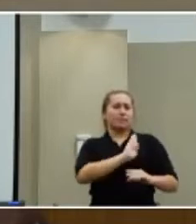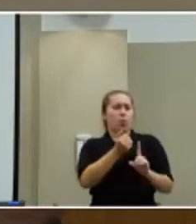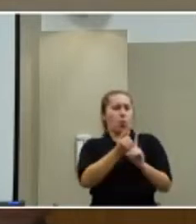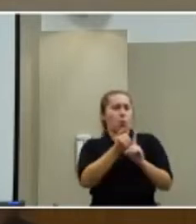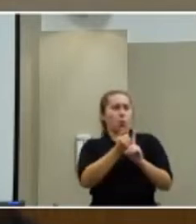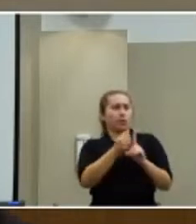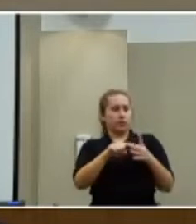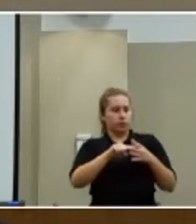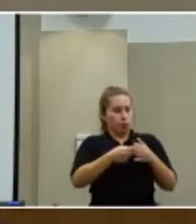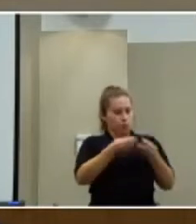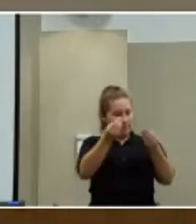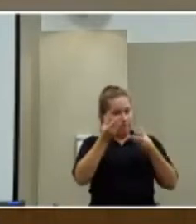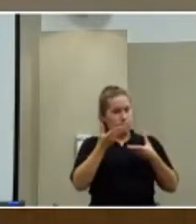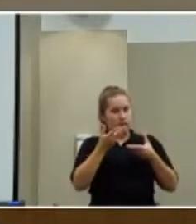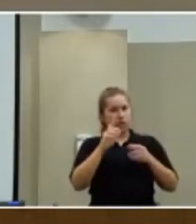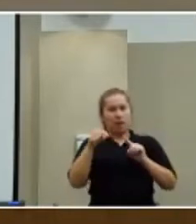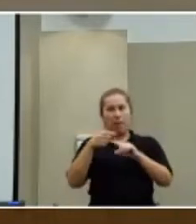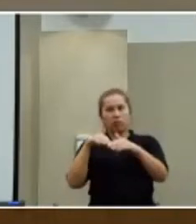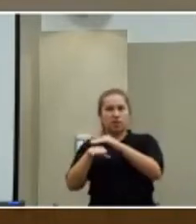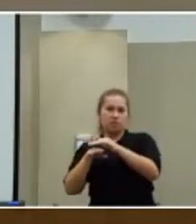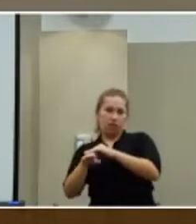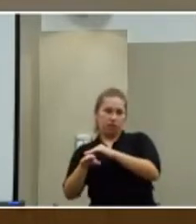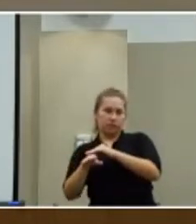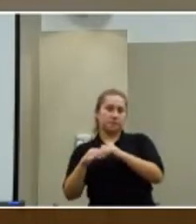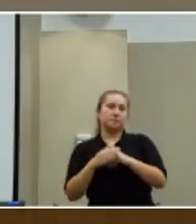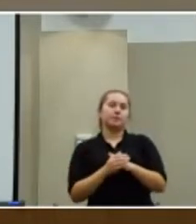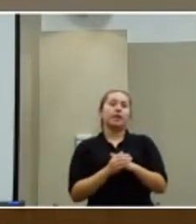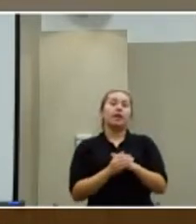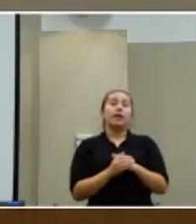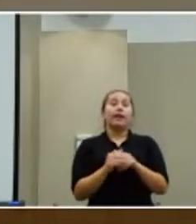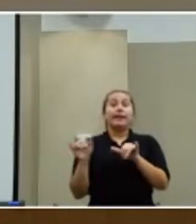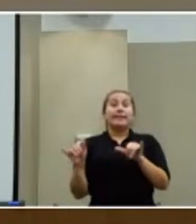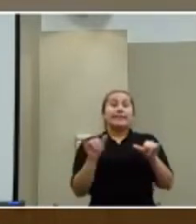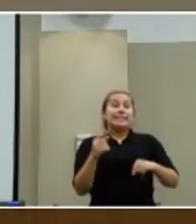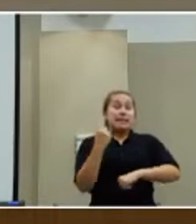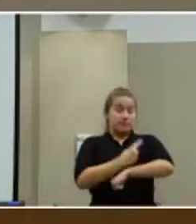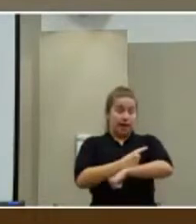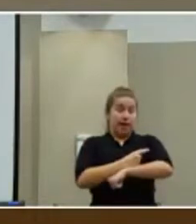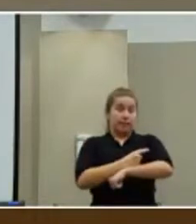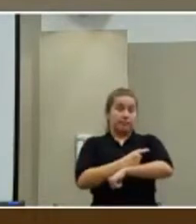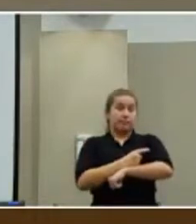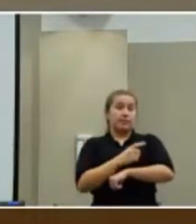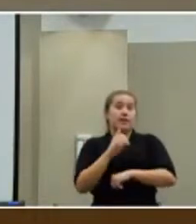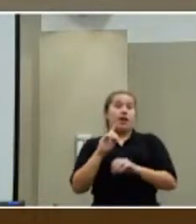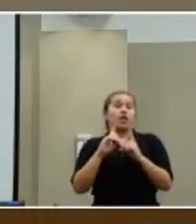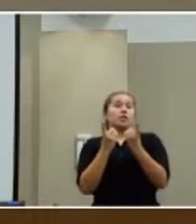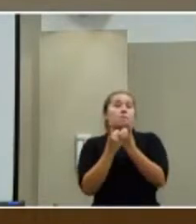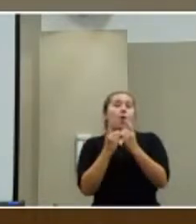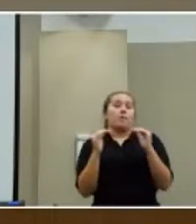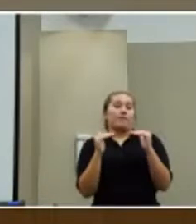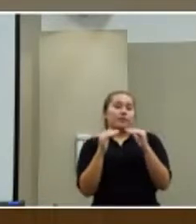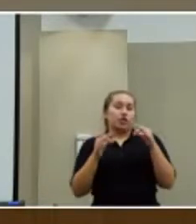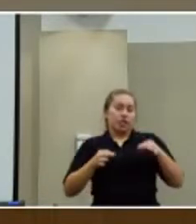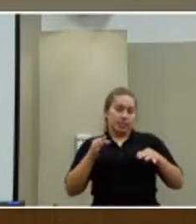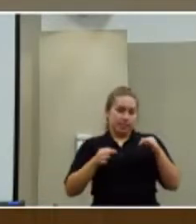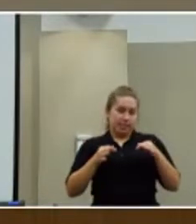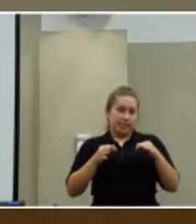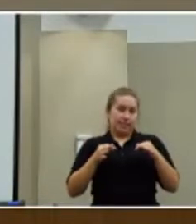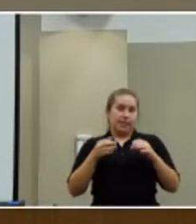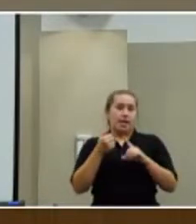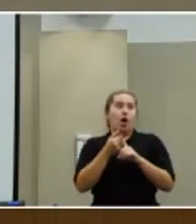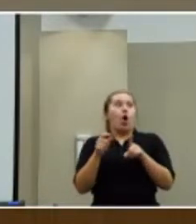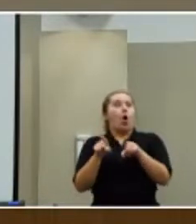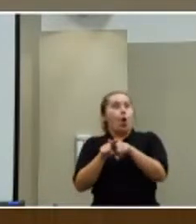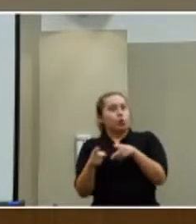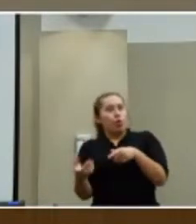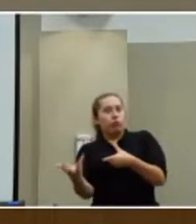on accessible guidelines. On the same day, the Department of Justice, and this is very key, also adopted